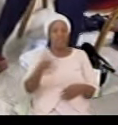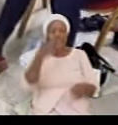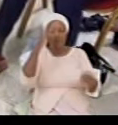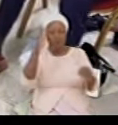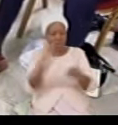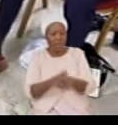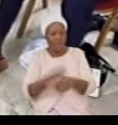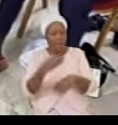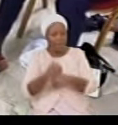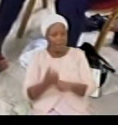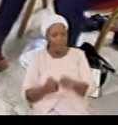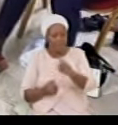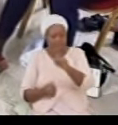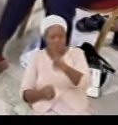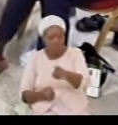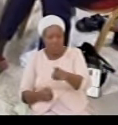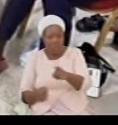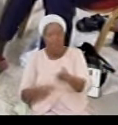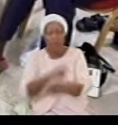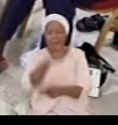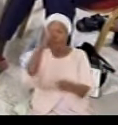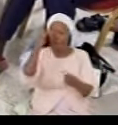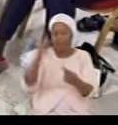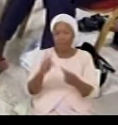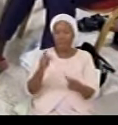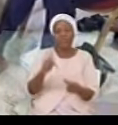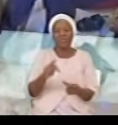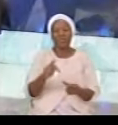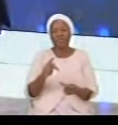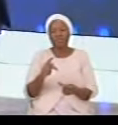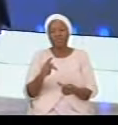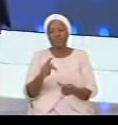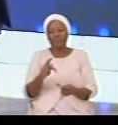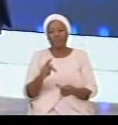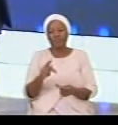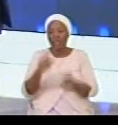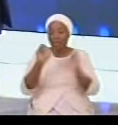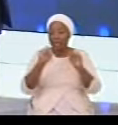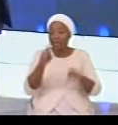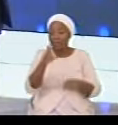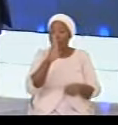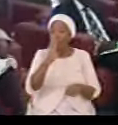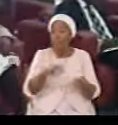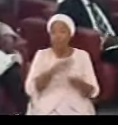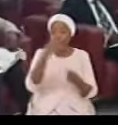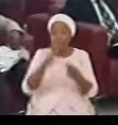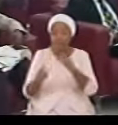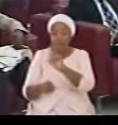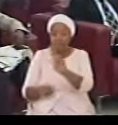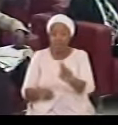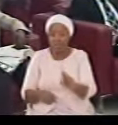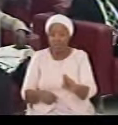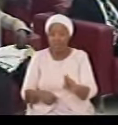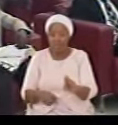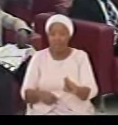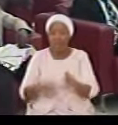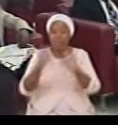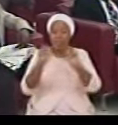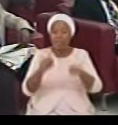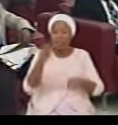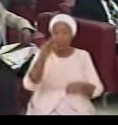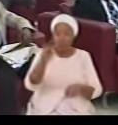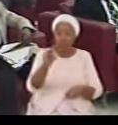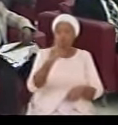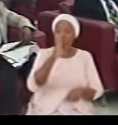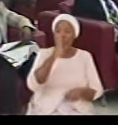you perfect. Can you be perfect? I said, can you be